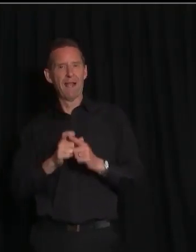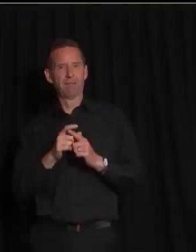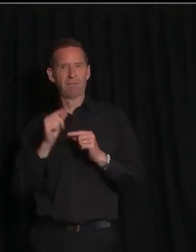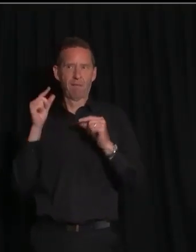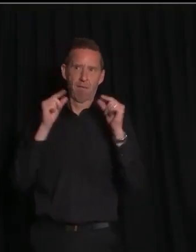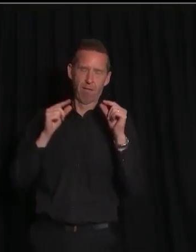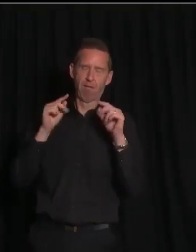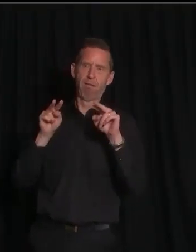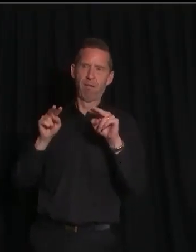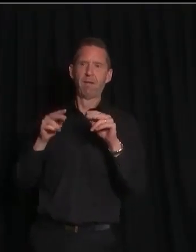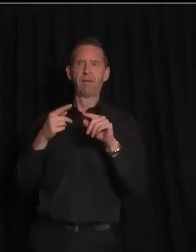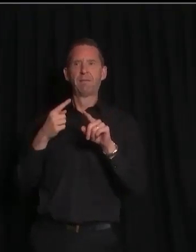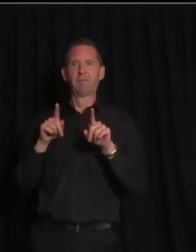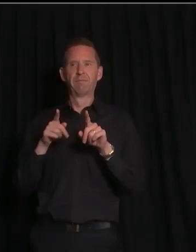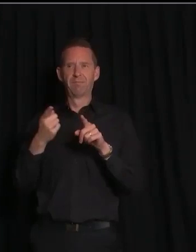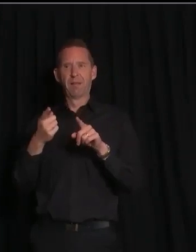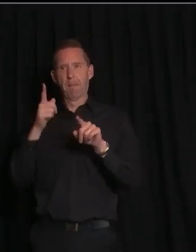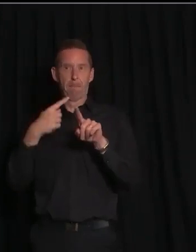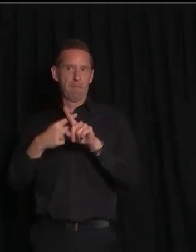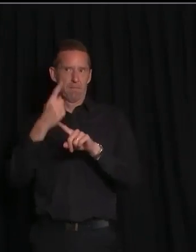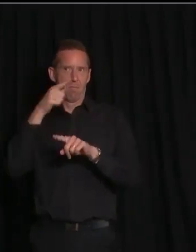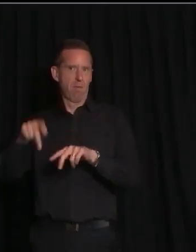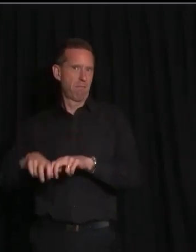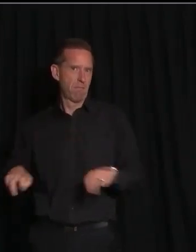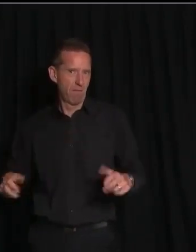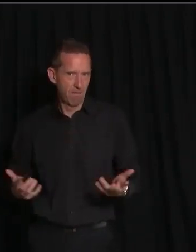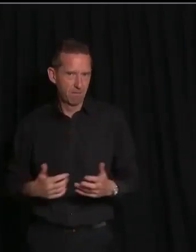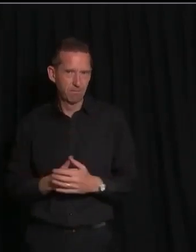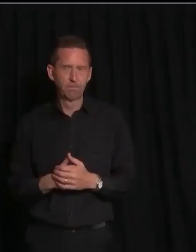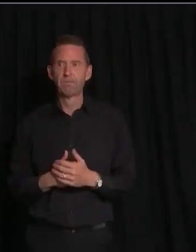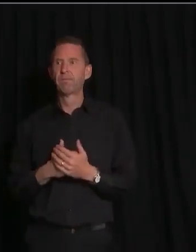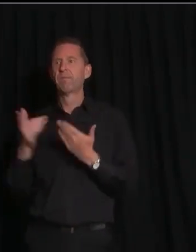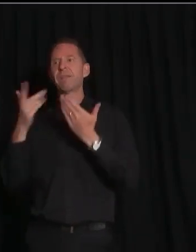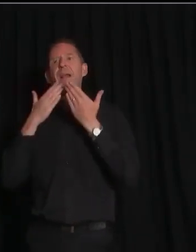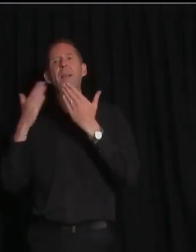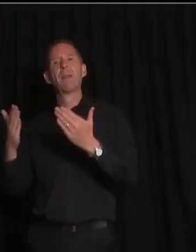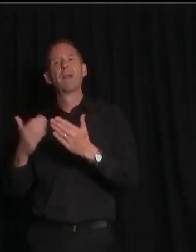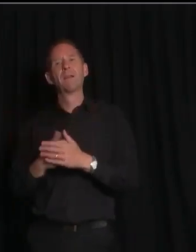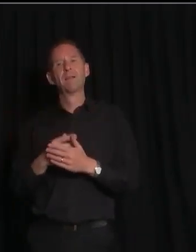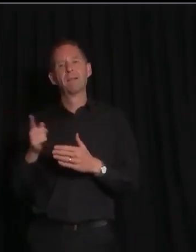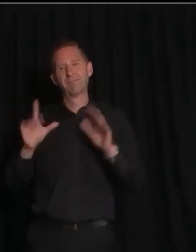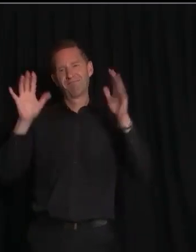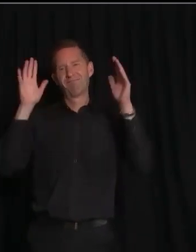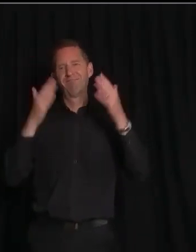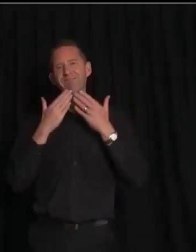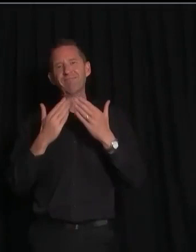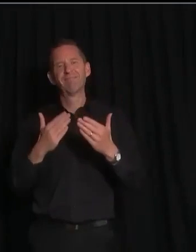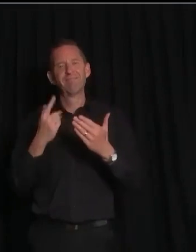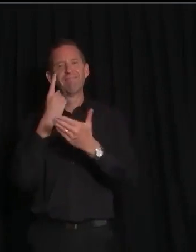for being in a panel. I want to say thank you to the interpreters, the sign language interpreters